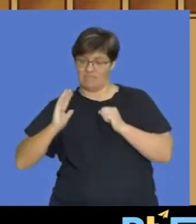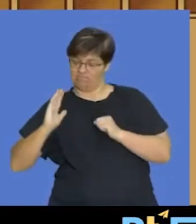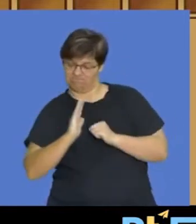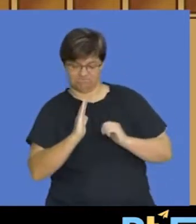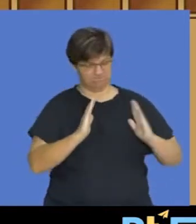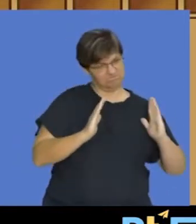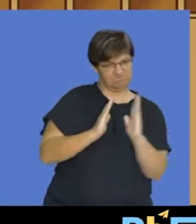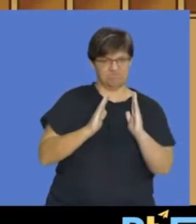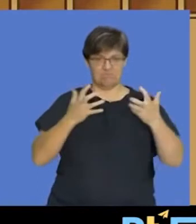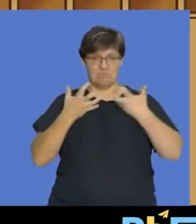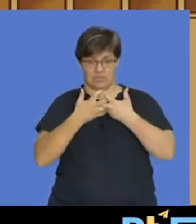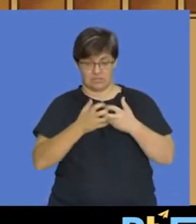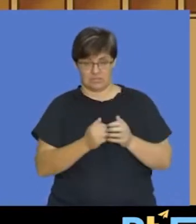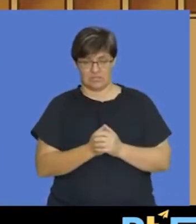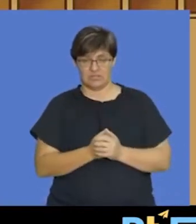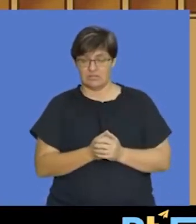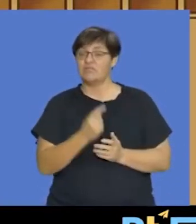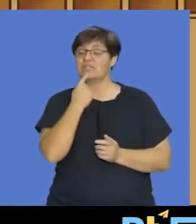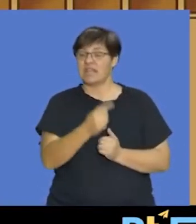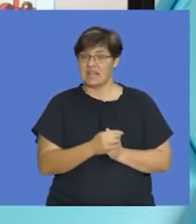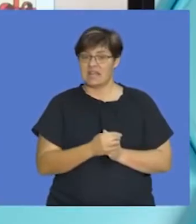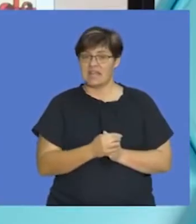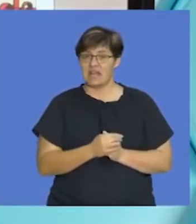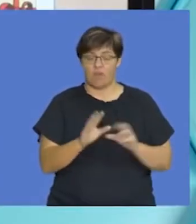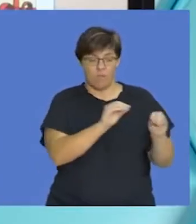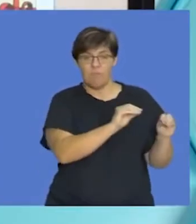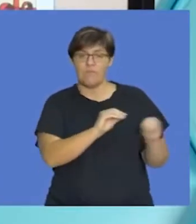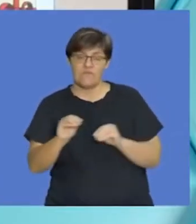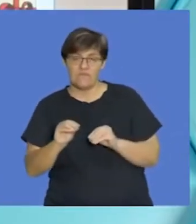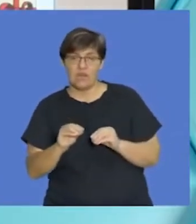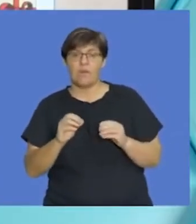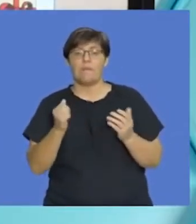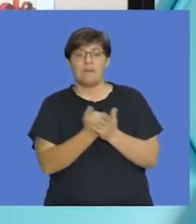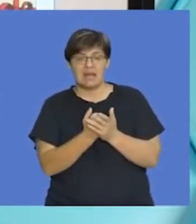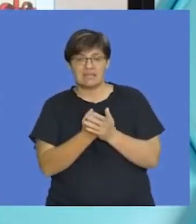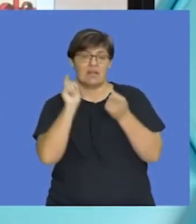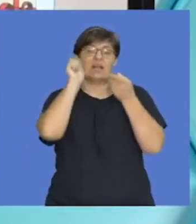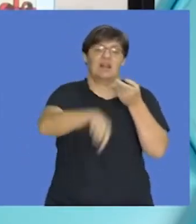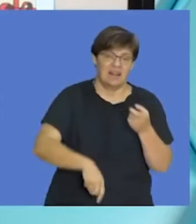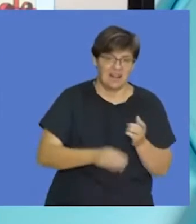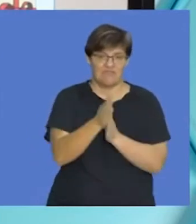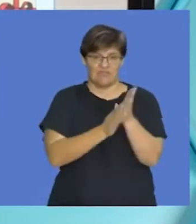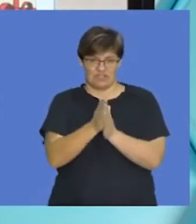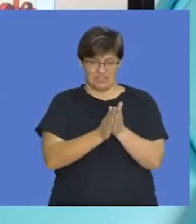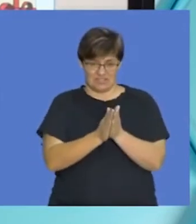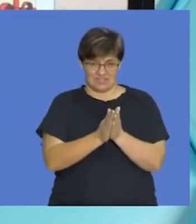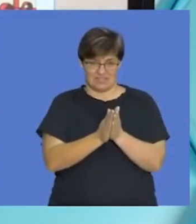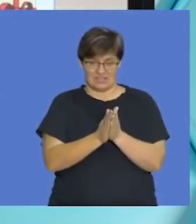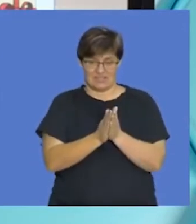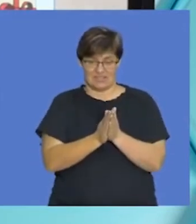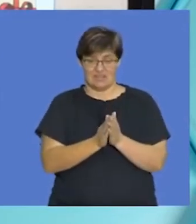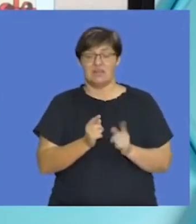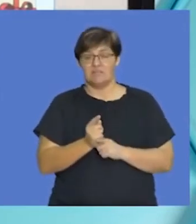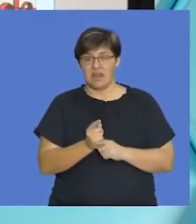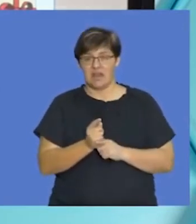force. This is what we mean when we talk about when we move an object that we have to overcome friction. We have to